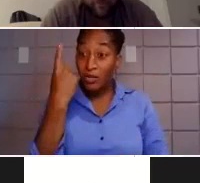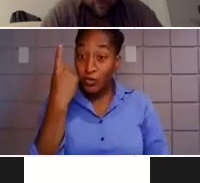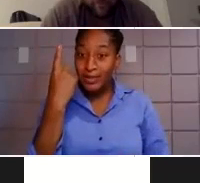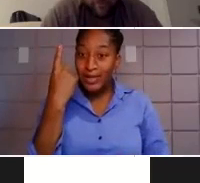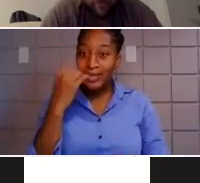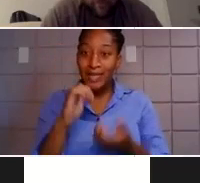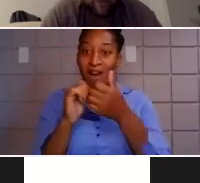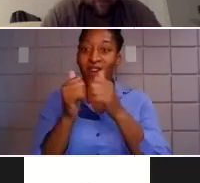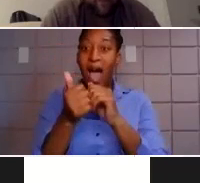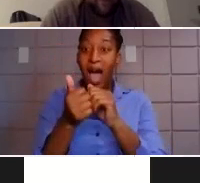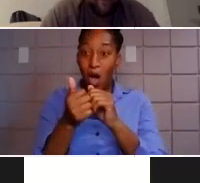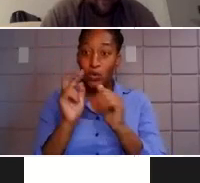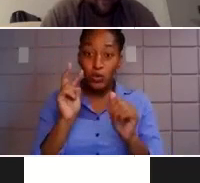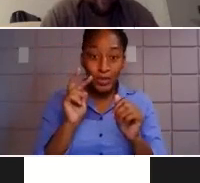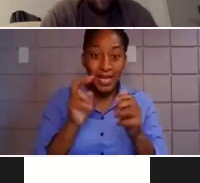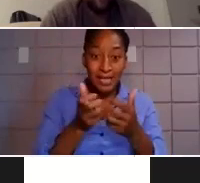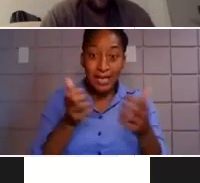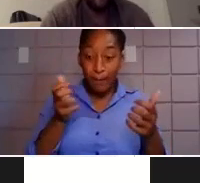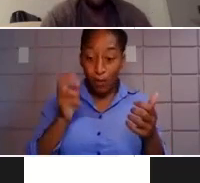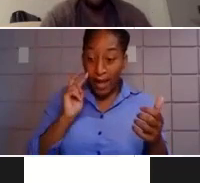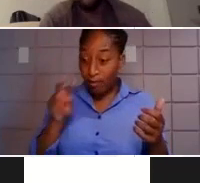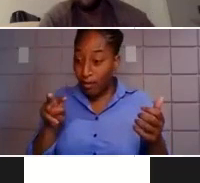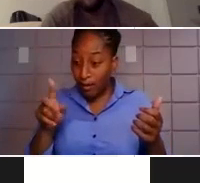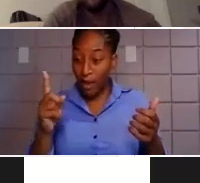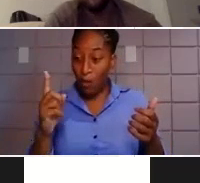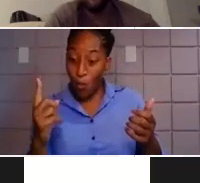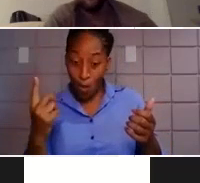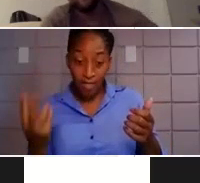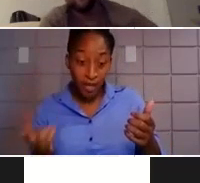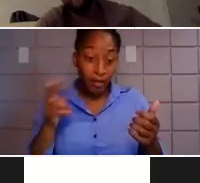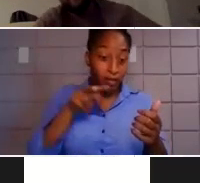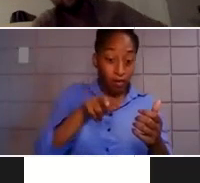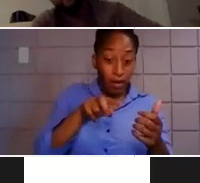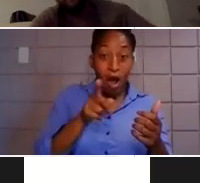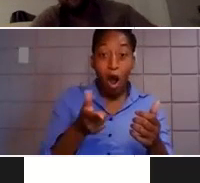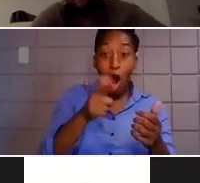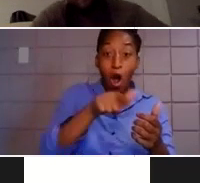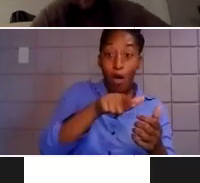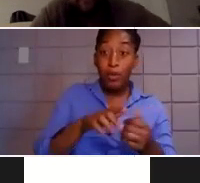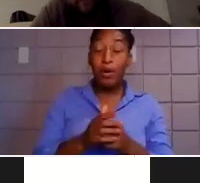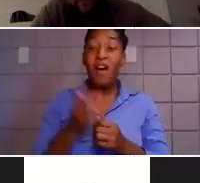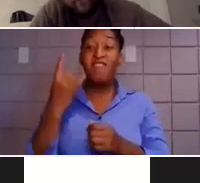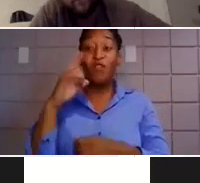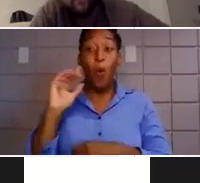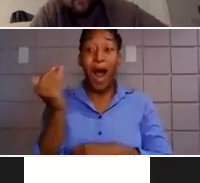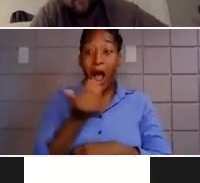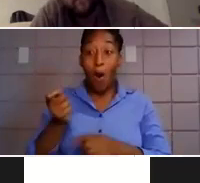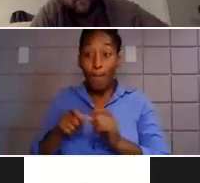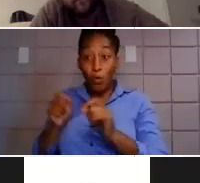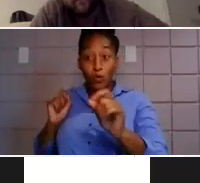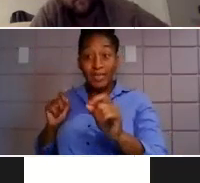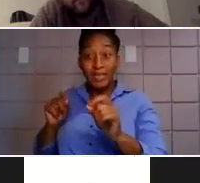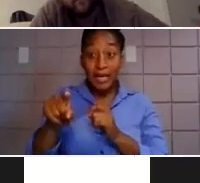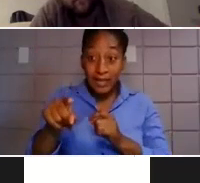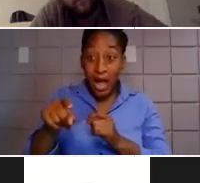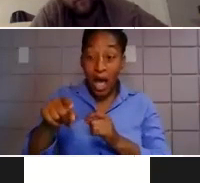already. So for our projectile, we have to remember that